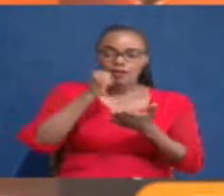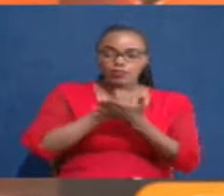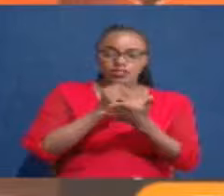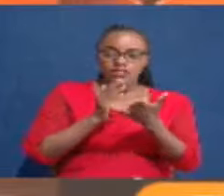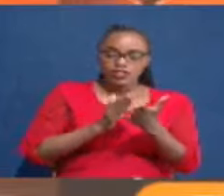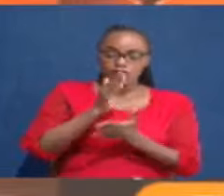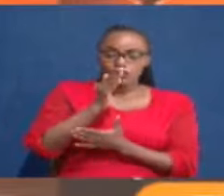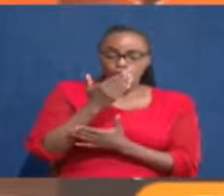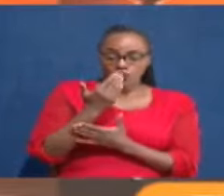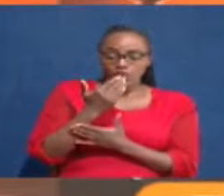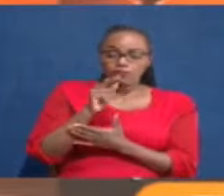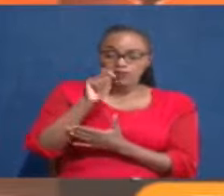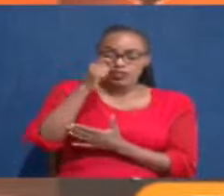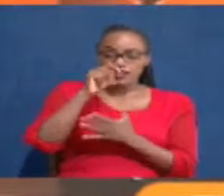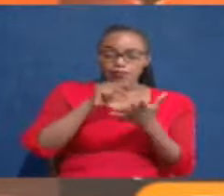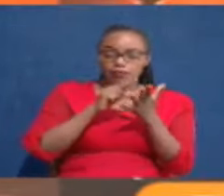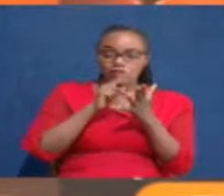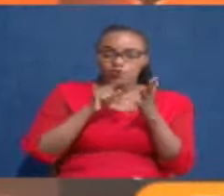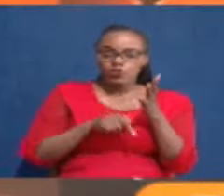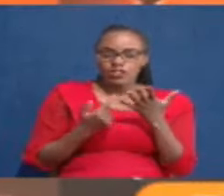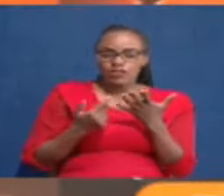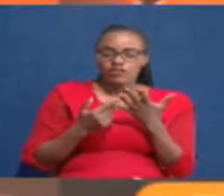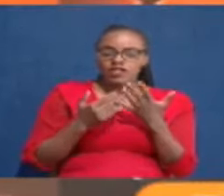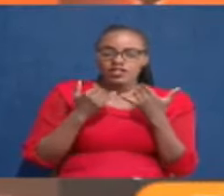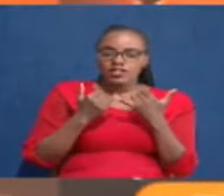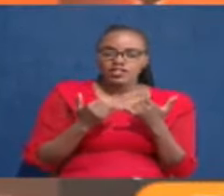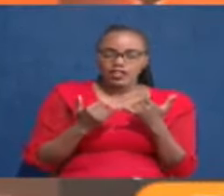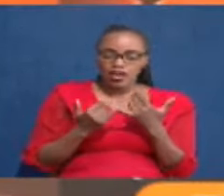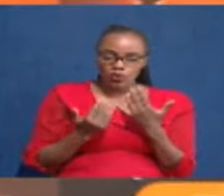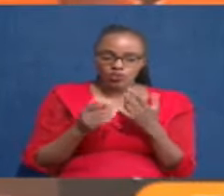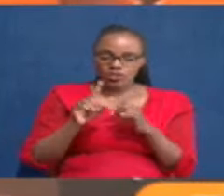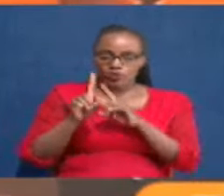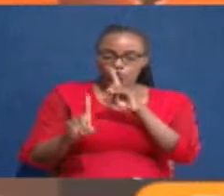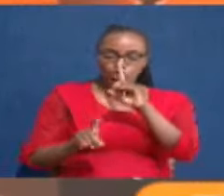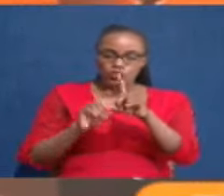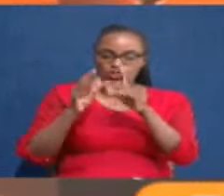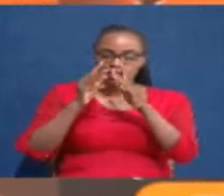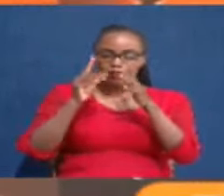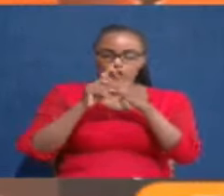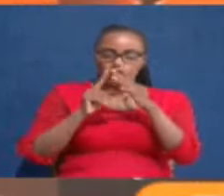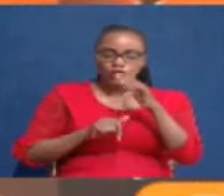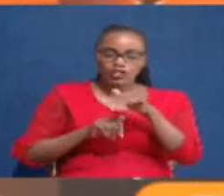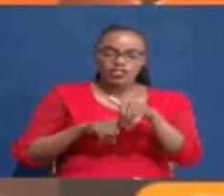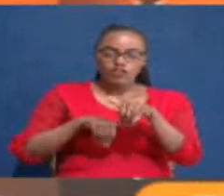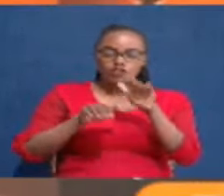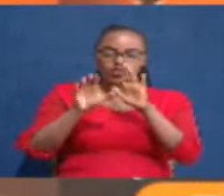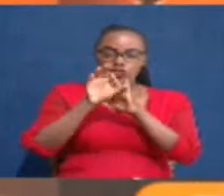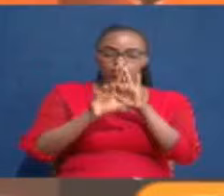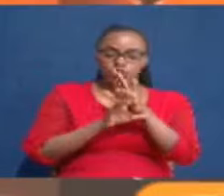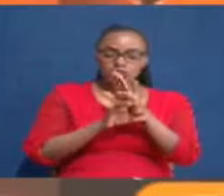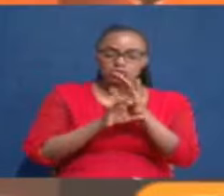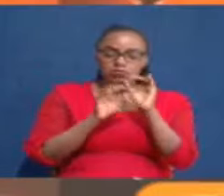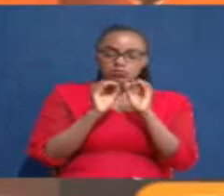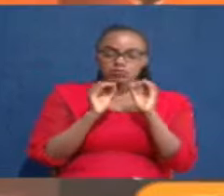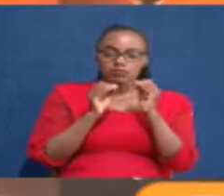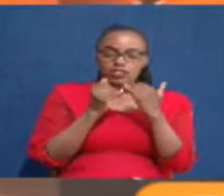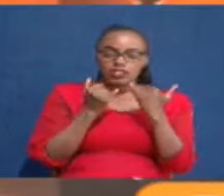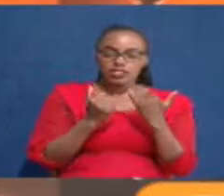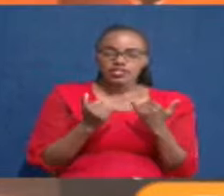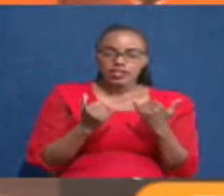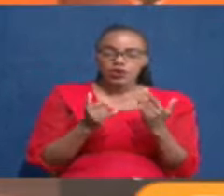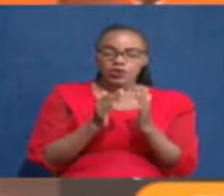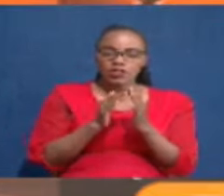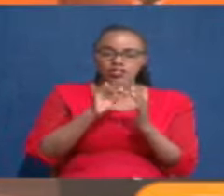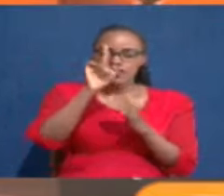president. So, they quashed the appointments for being unconstitutional, null, and